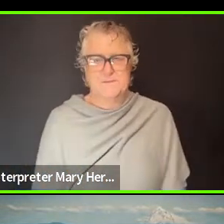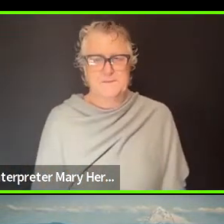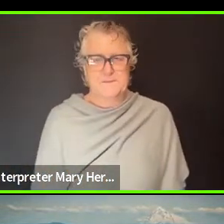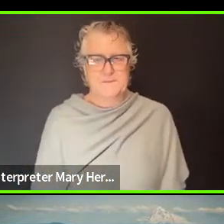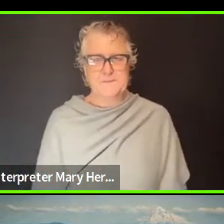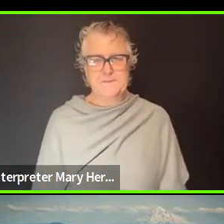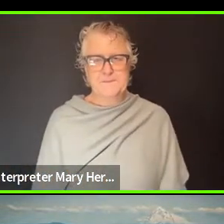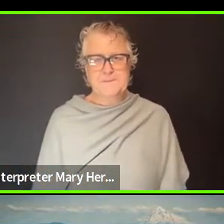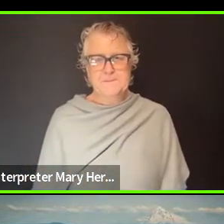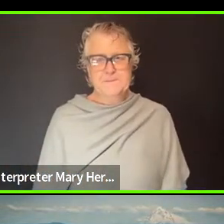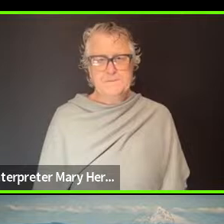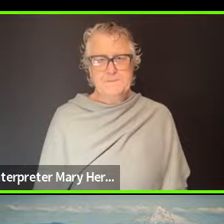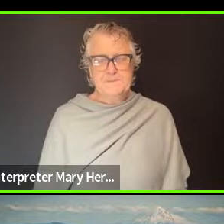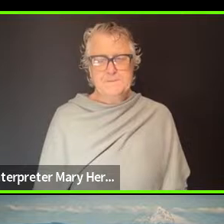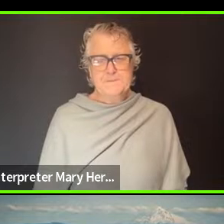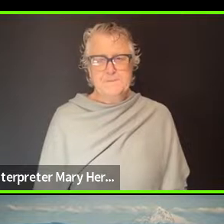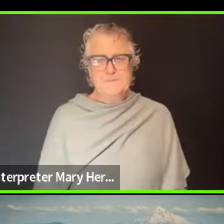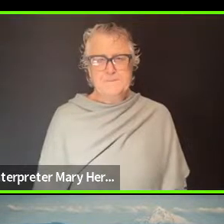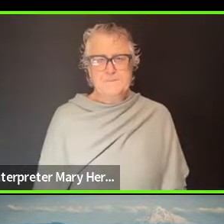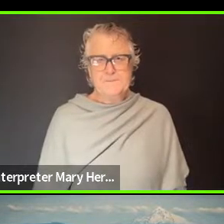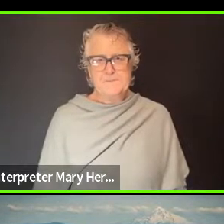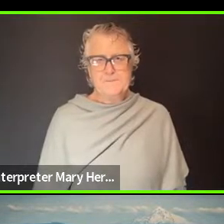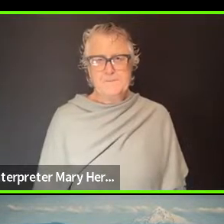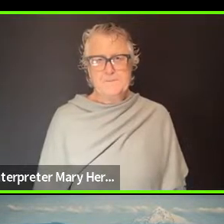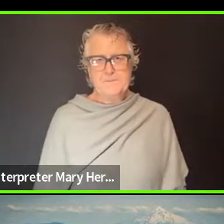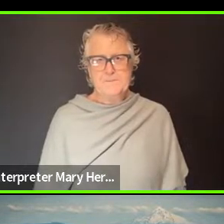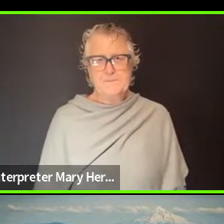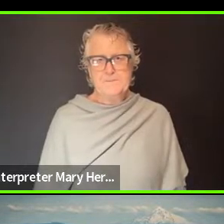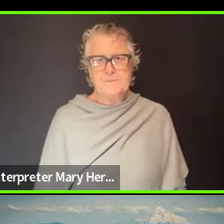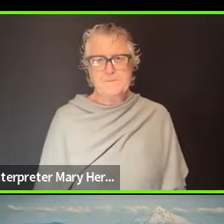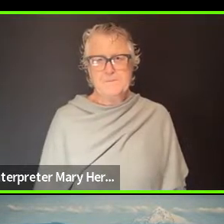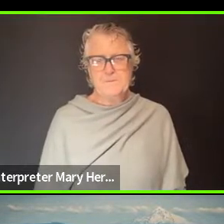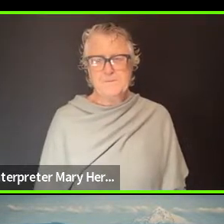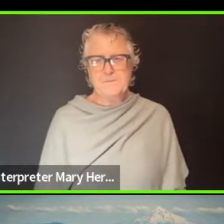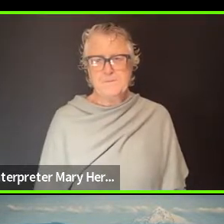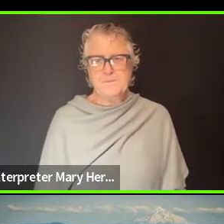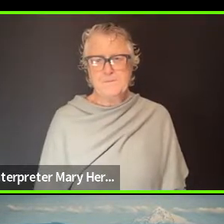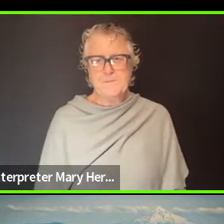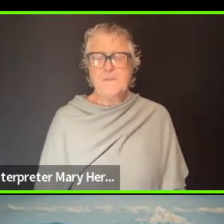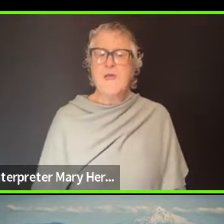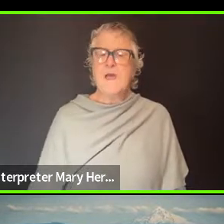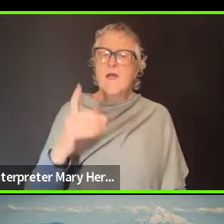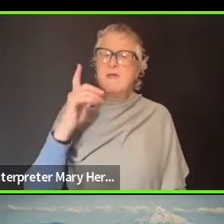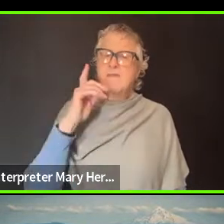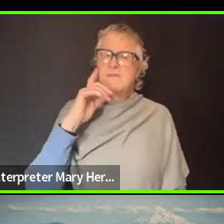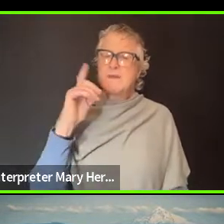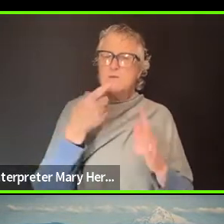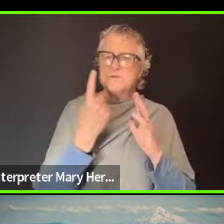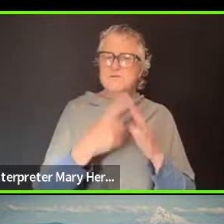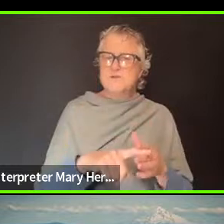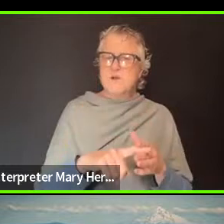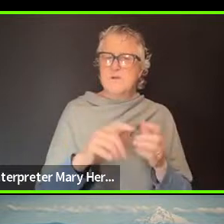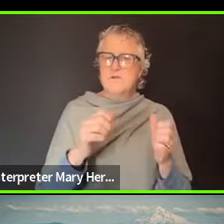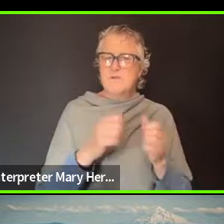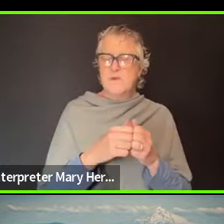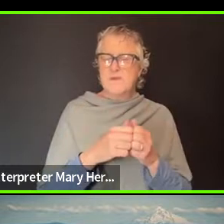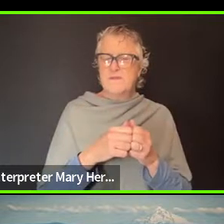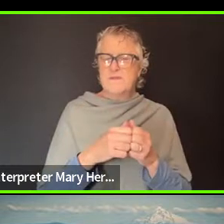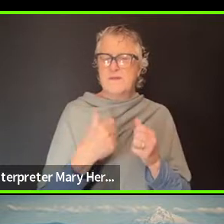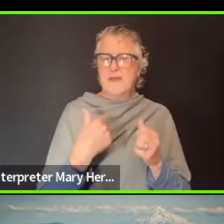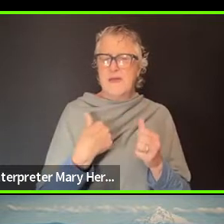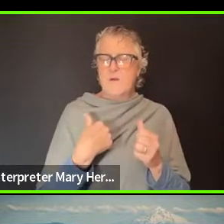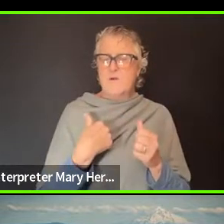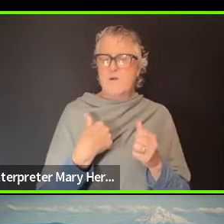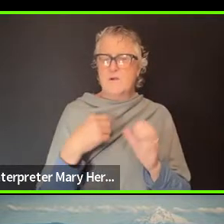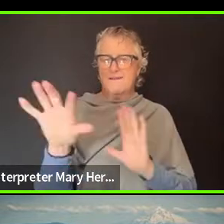introductions and updates. So I think we'll start with our local elected